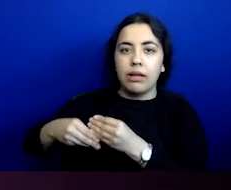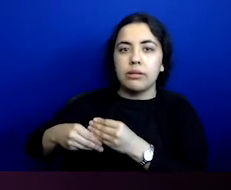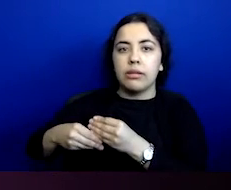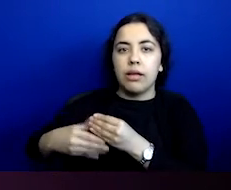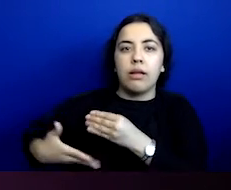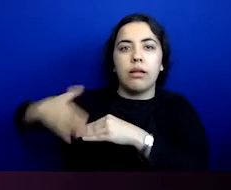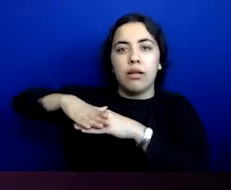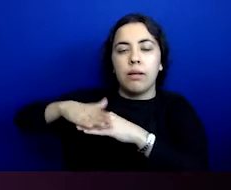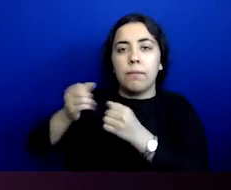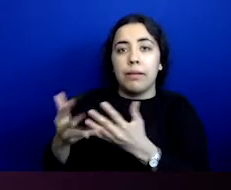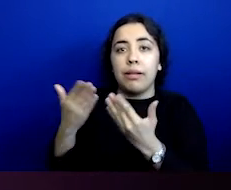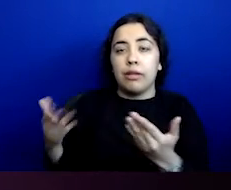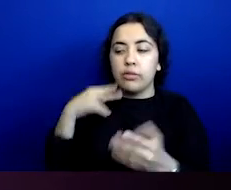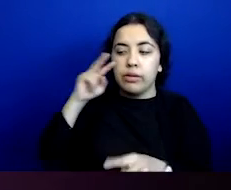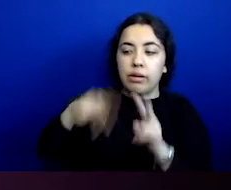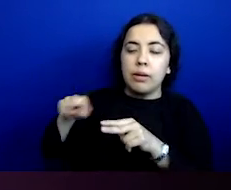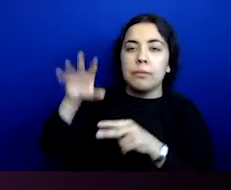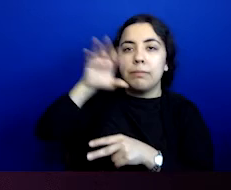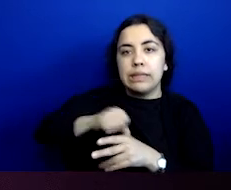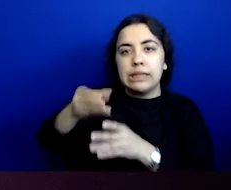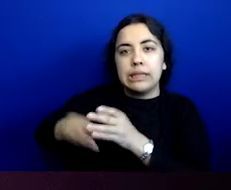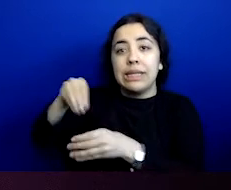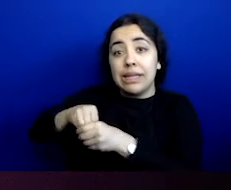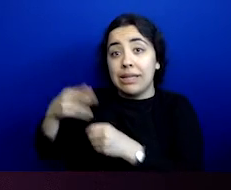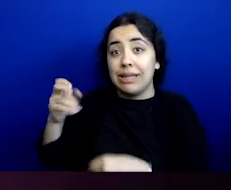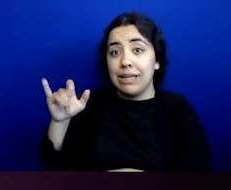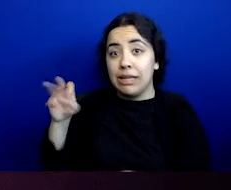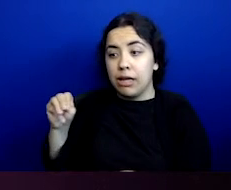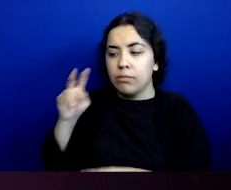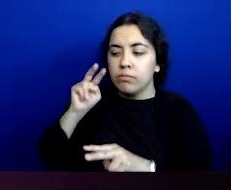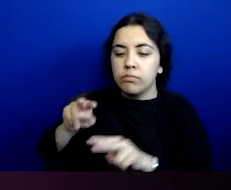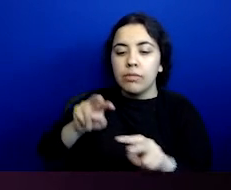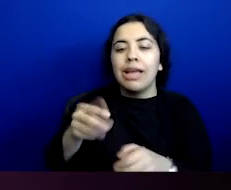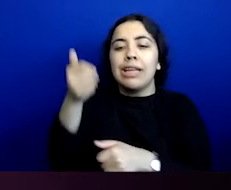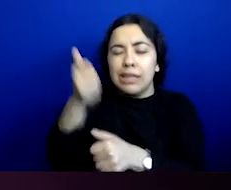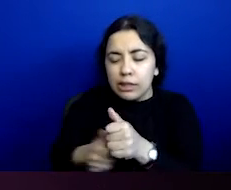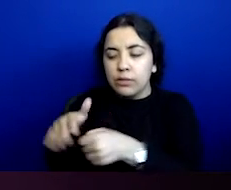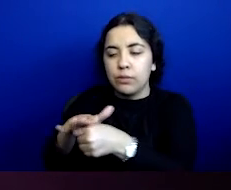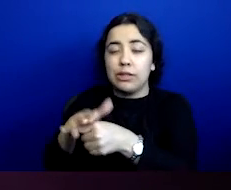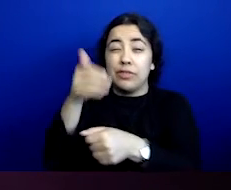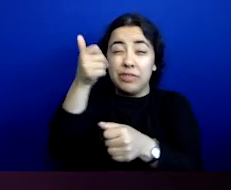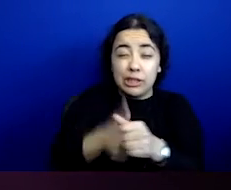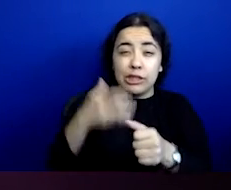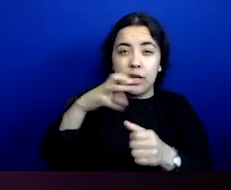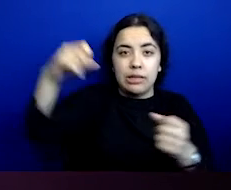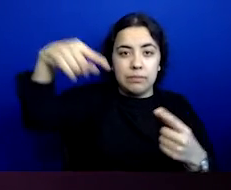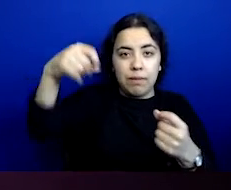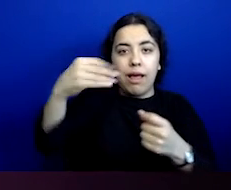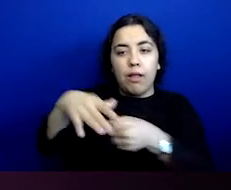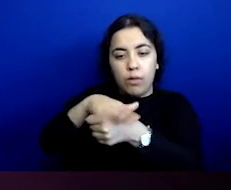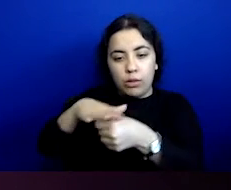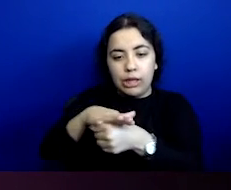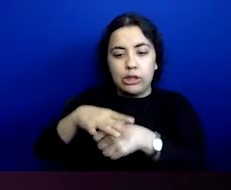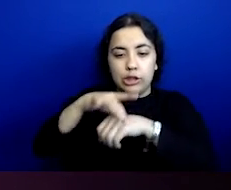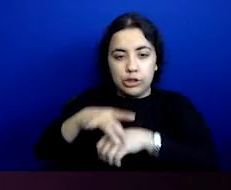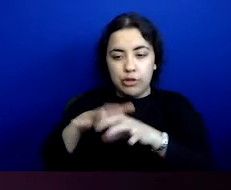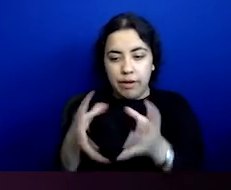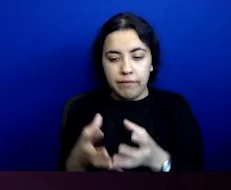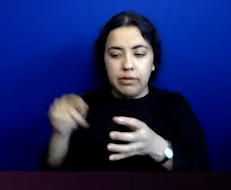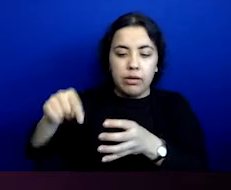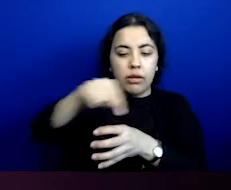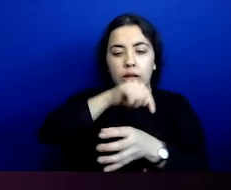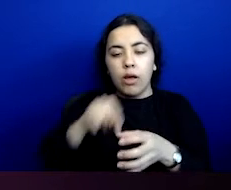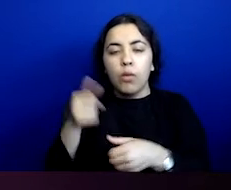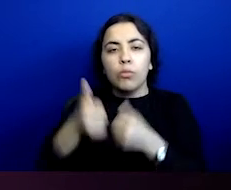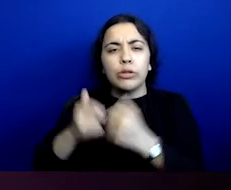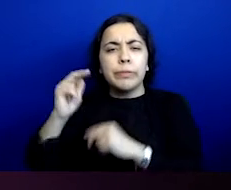supplements a lot of the things we found missing within Helium to determine each location of each hotspot, as well as their geographic location, which building they may be in,